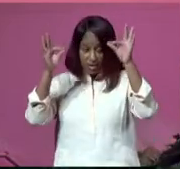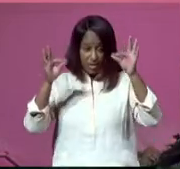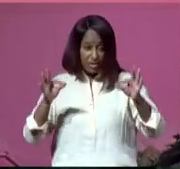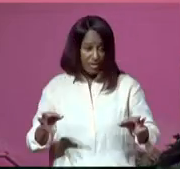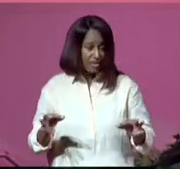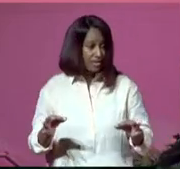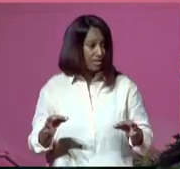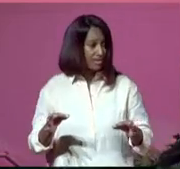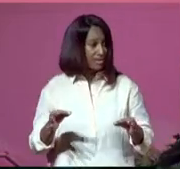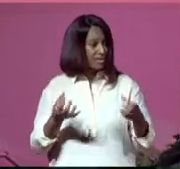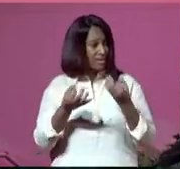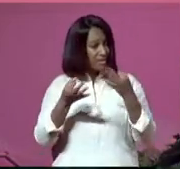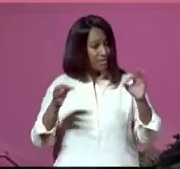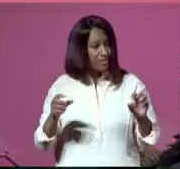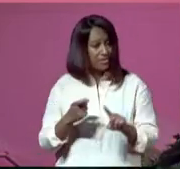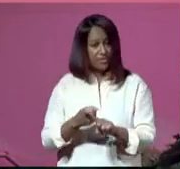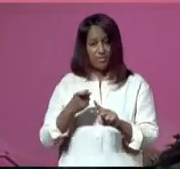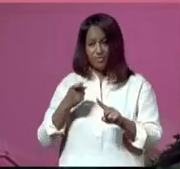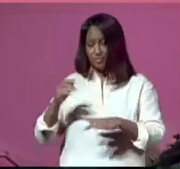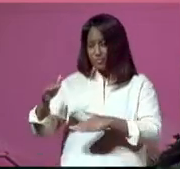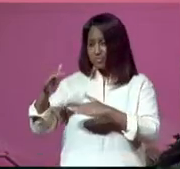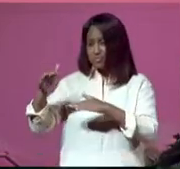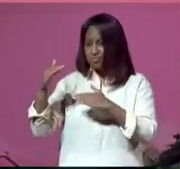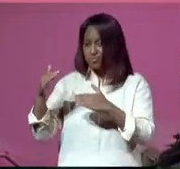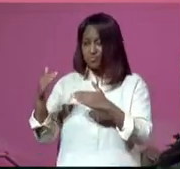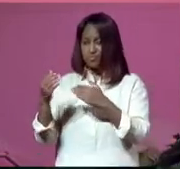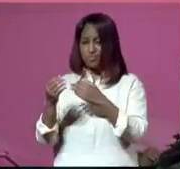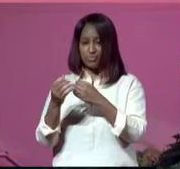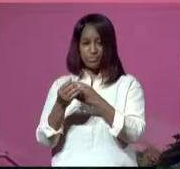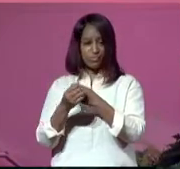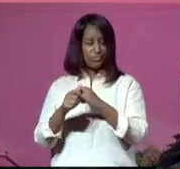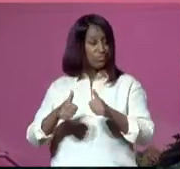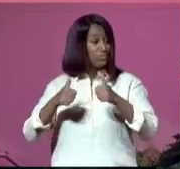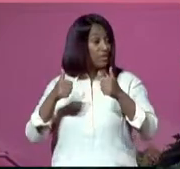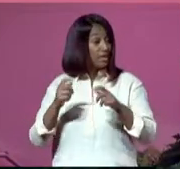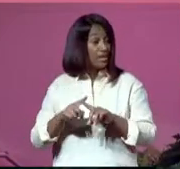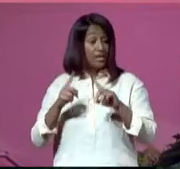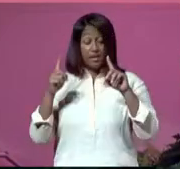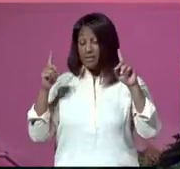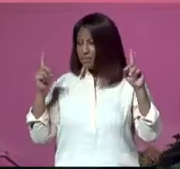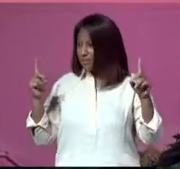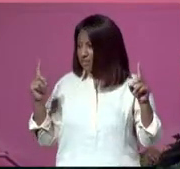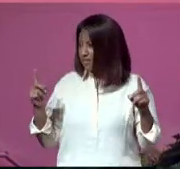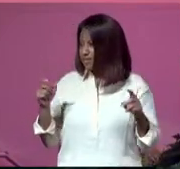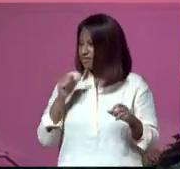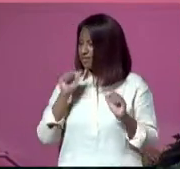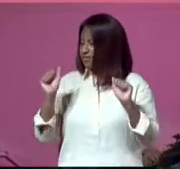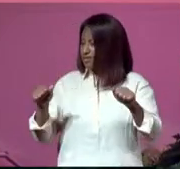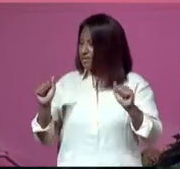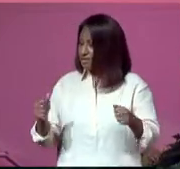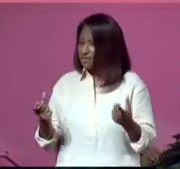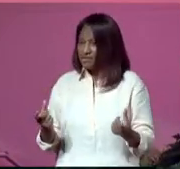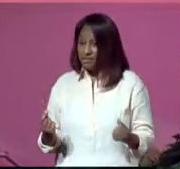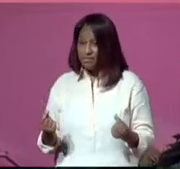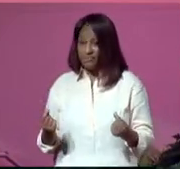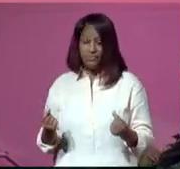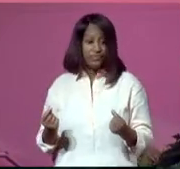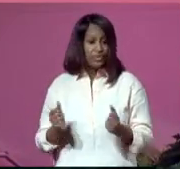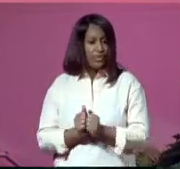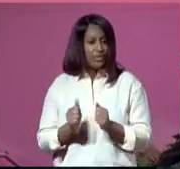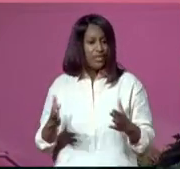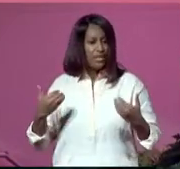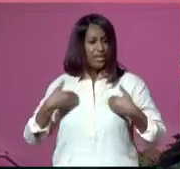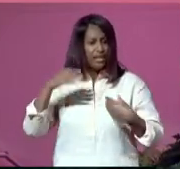the inertia of life. Yet it is impossible to do this without taking a risk,